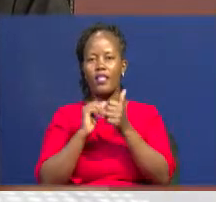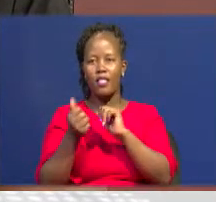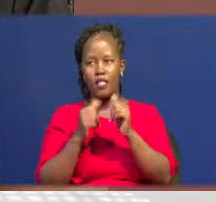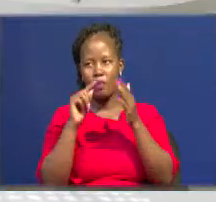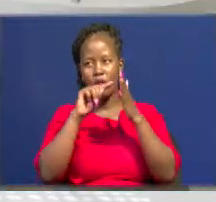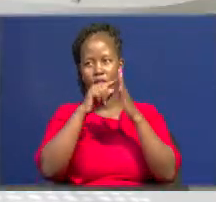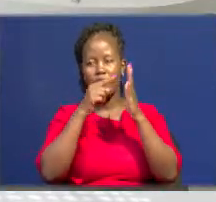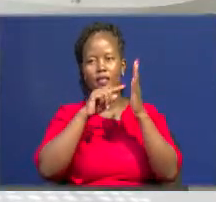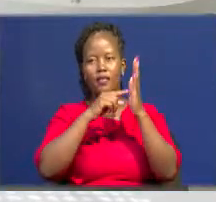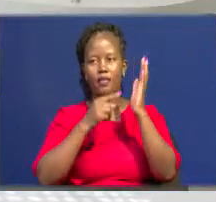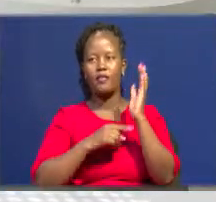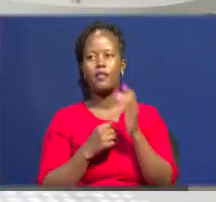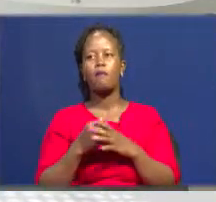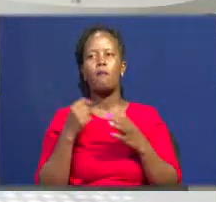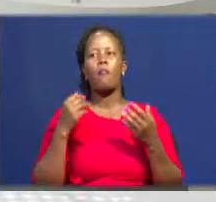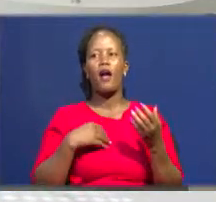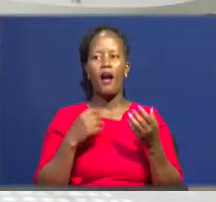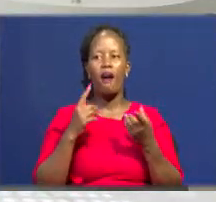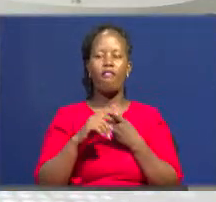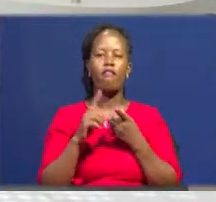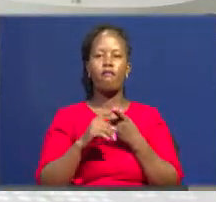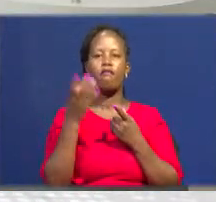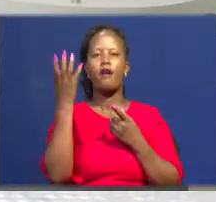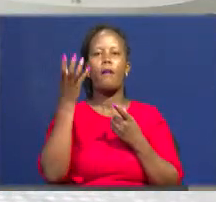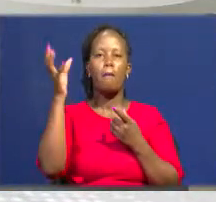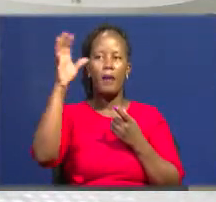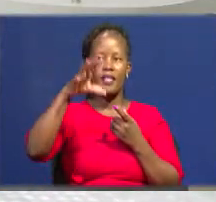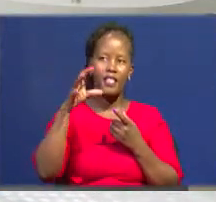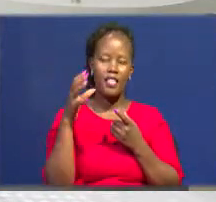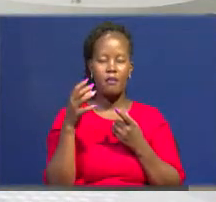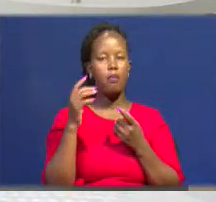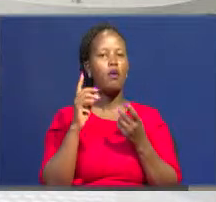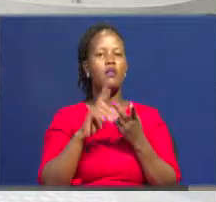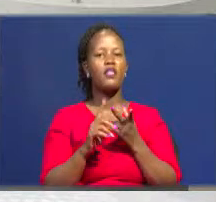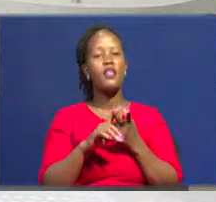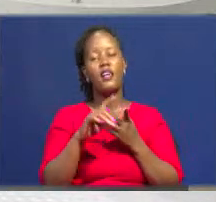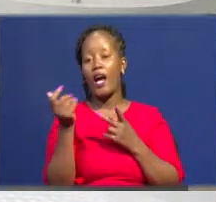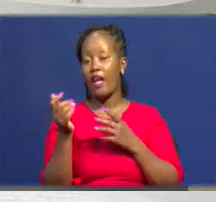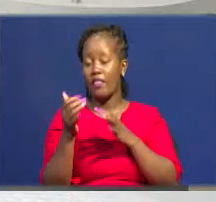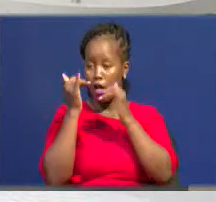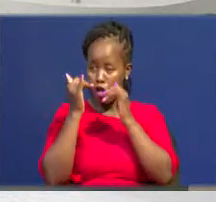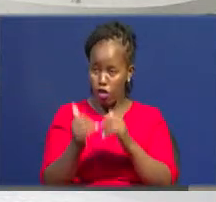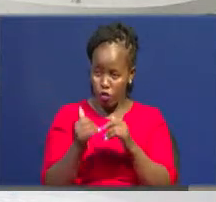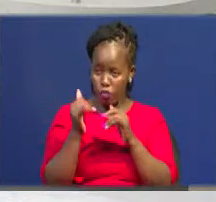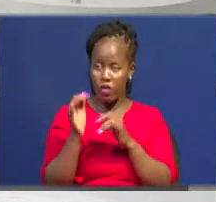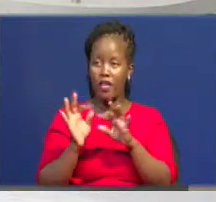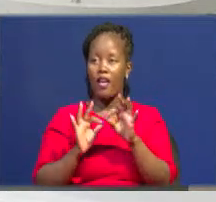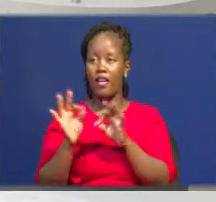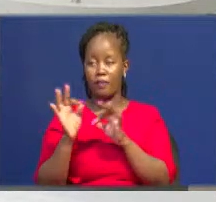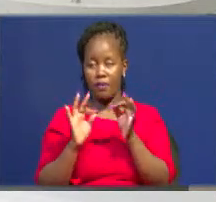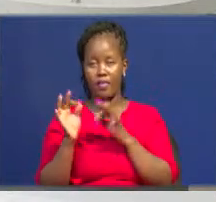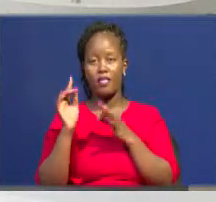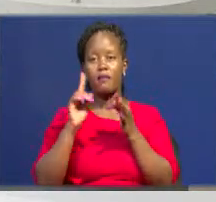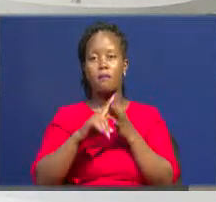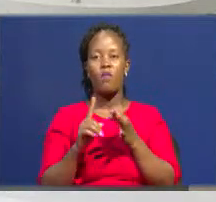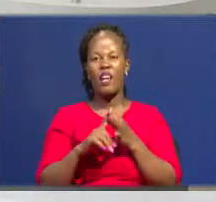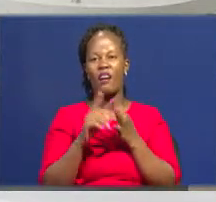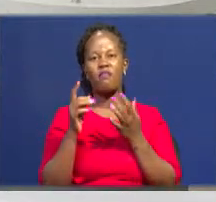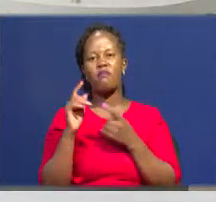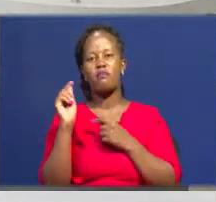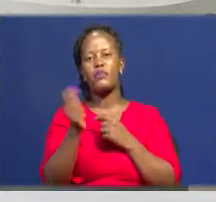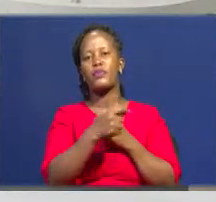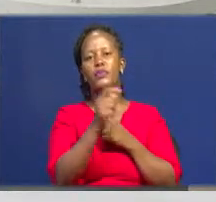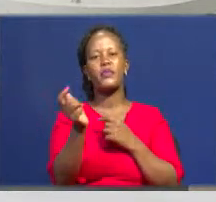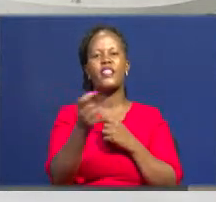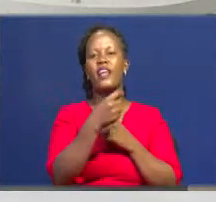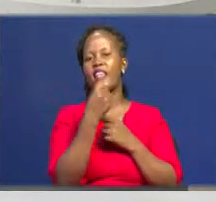Okay, 3x3 basketball. Yeah. Aquathlon. Now you'll explain that in simple English. It's beach handball, beach tennis, beach